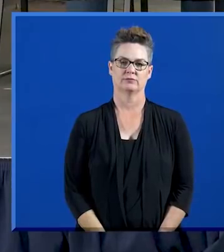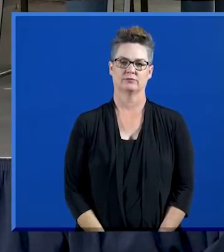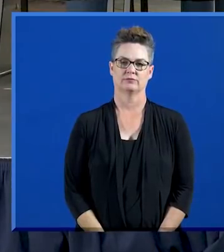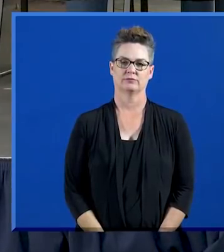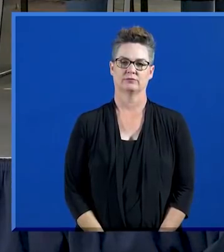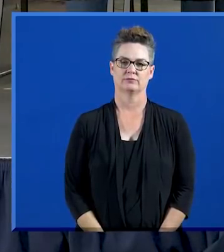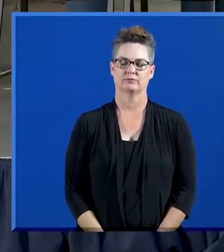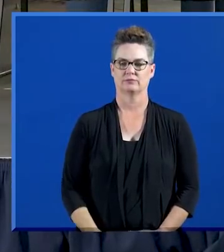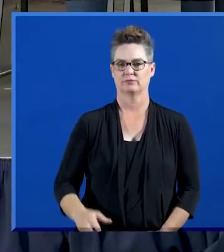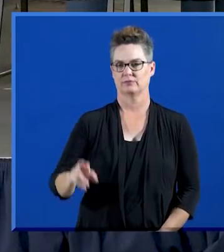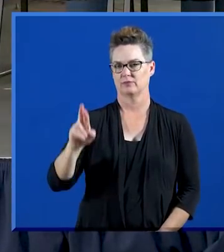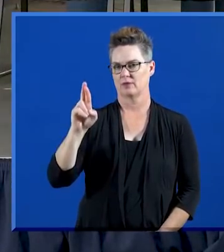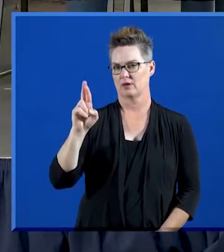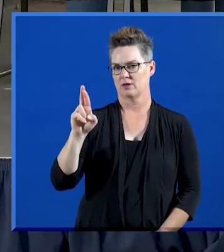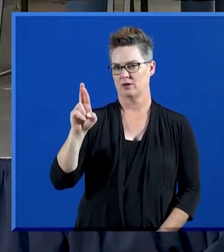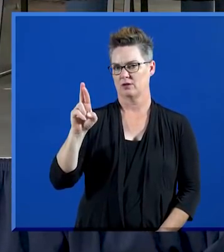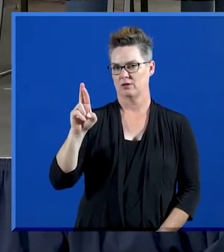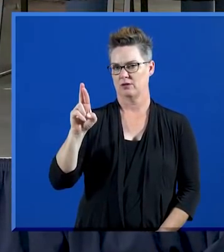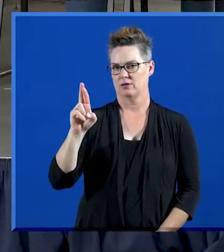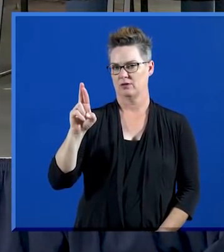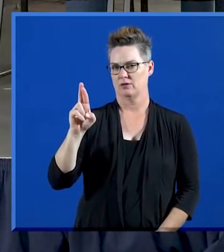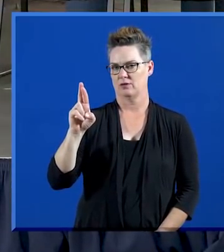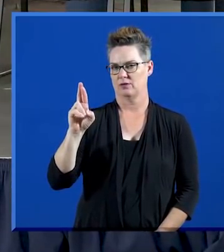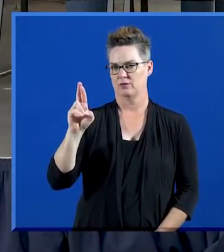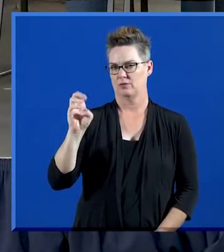Renisha Peterson.